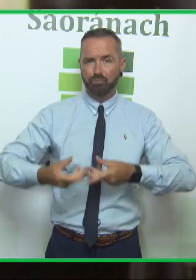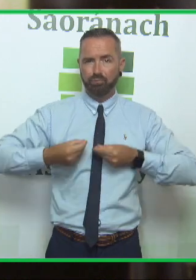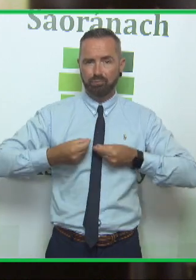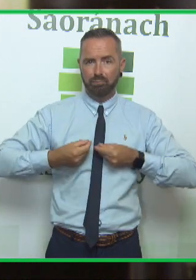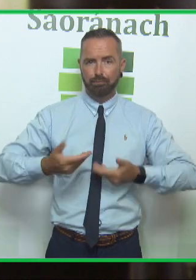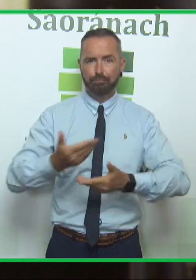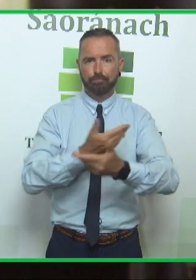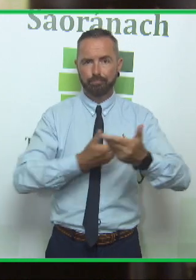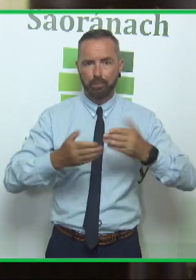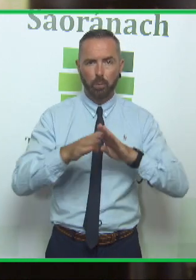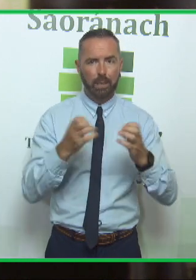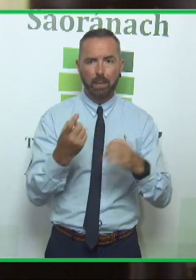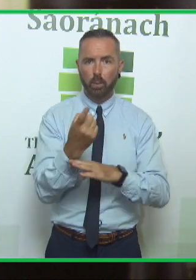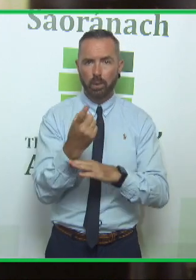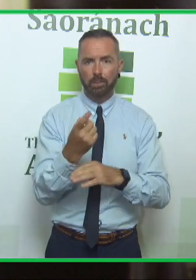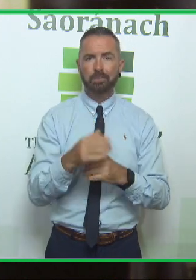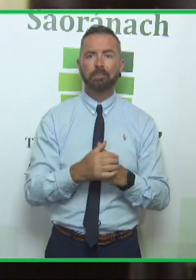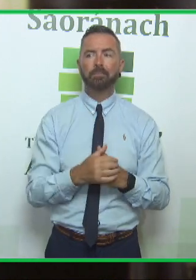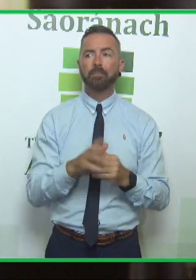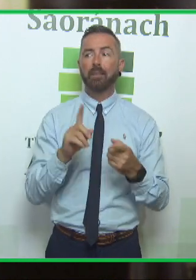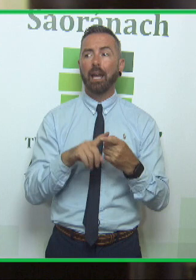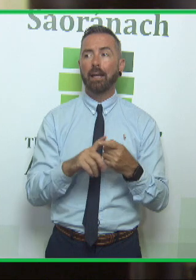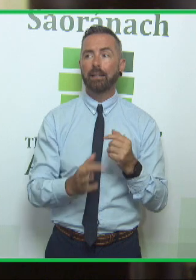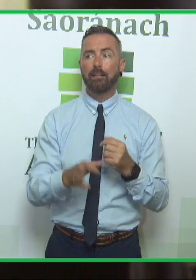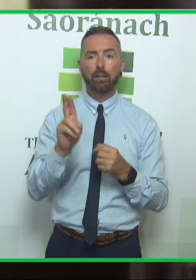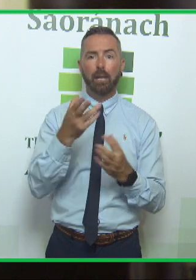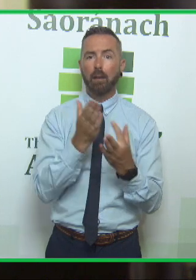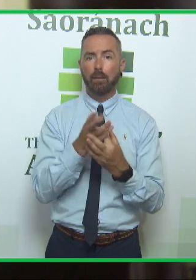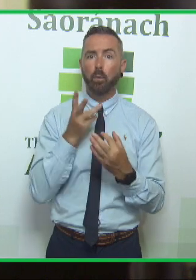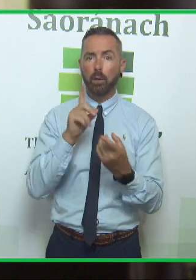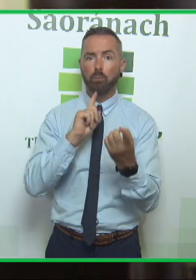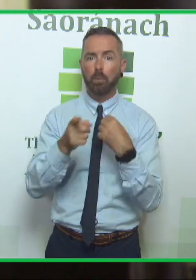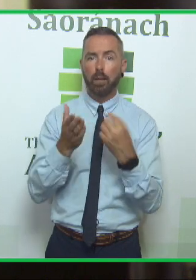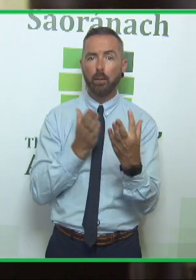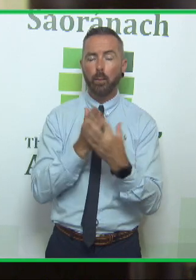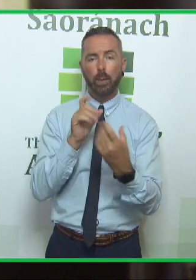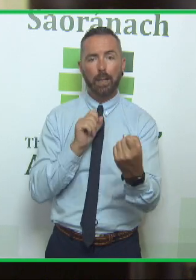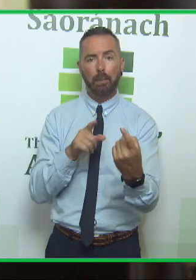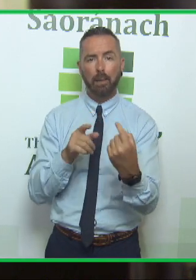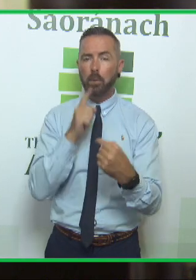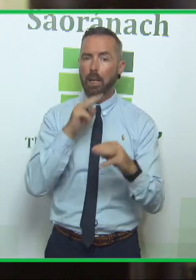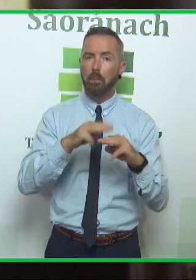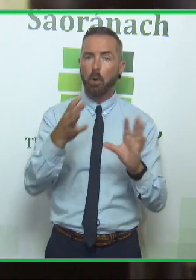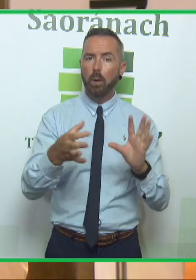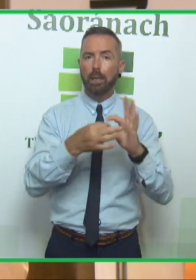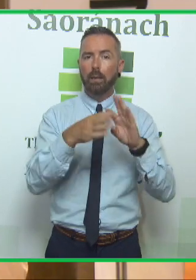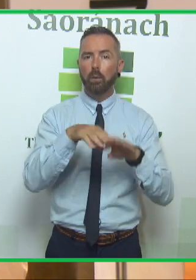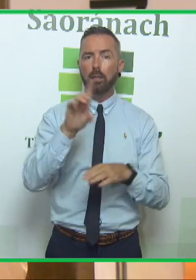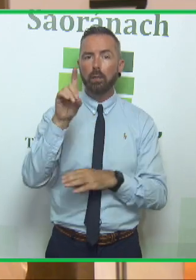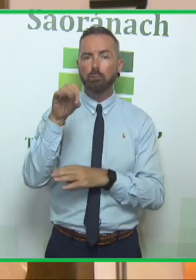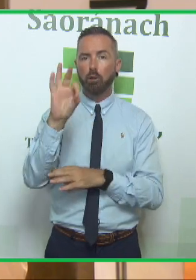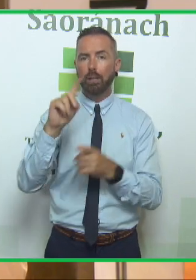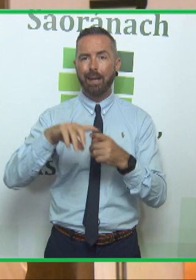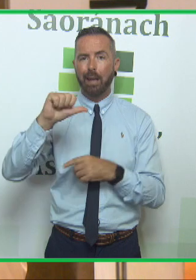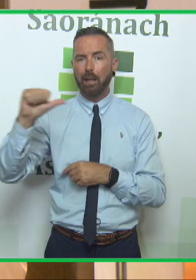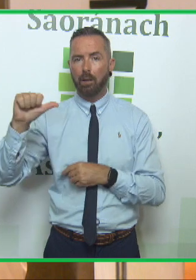weekend, they'll get back to you early in the week. It's for drug and alcohol, so maybe we need one specifically for drugs and